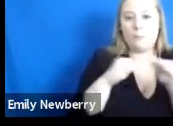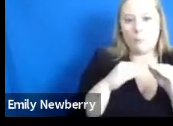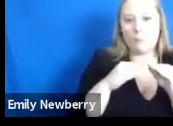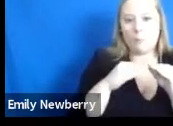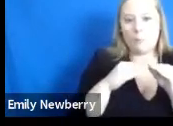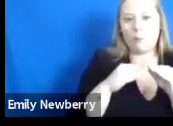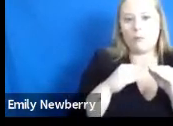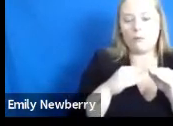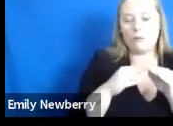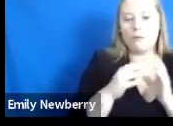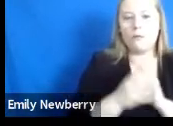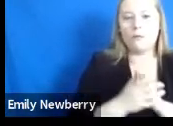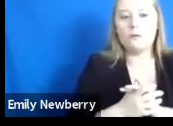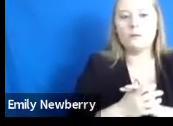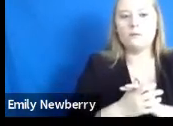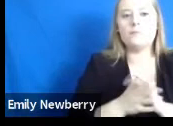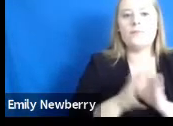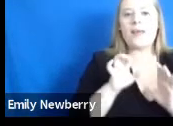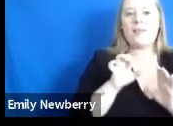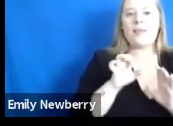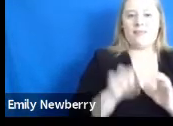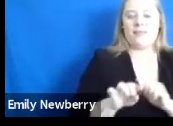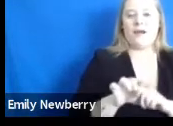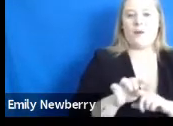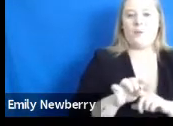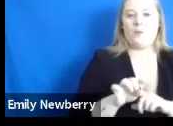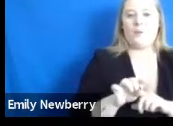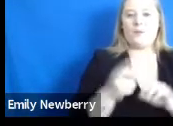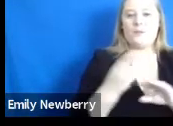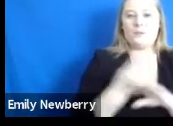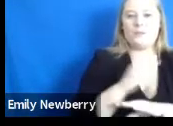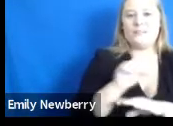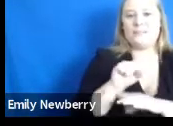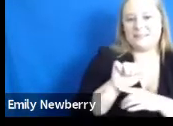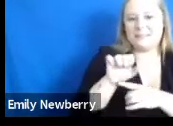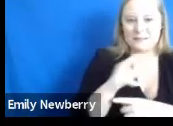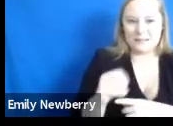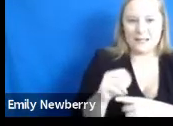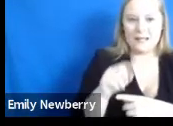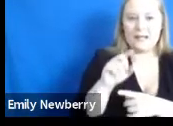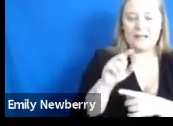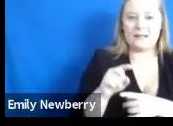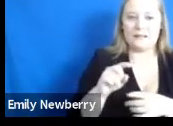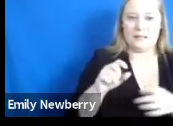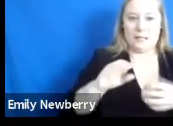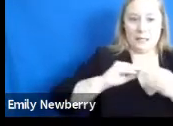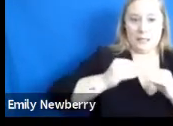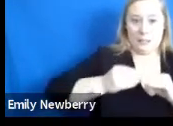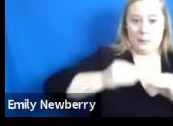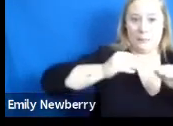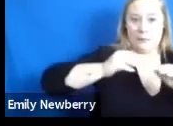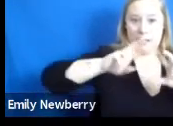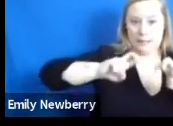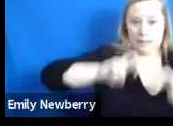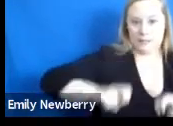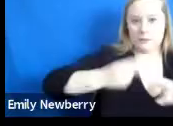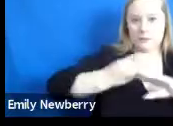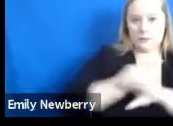Temporal analysis was done in SAS, and some of the statistical analysis and correlation analysis was done in Ars.